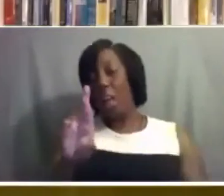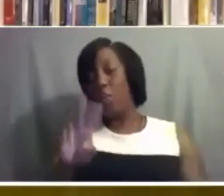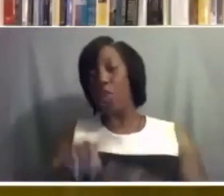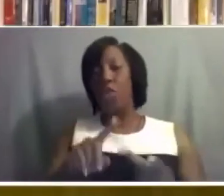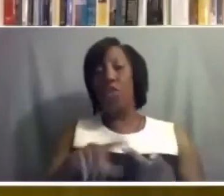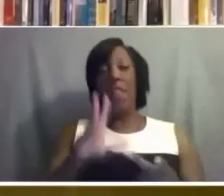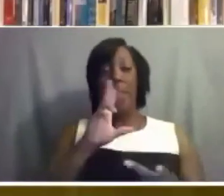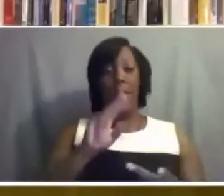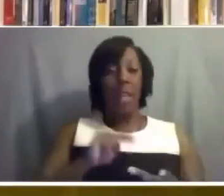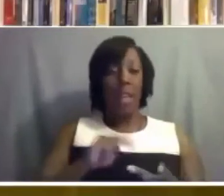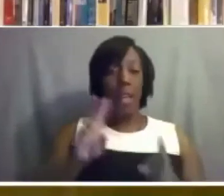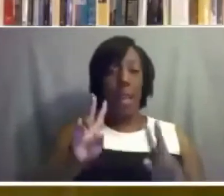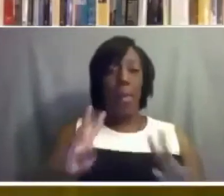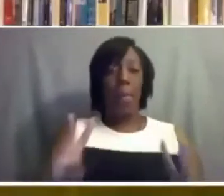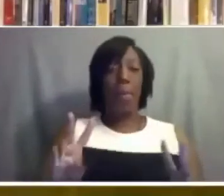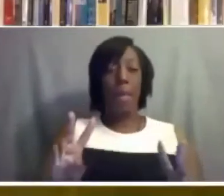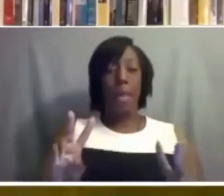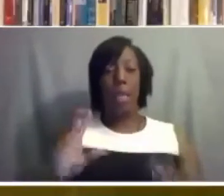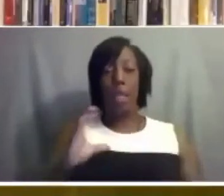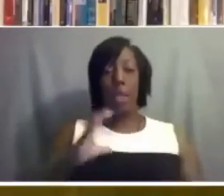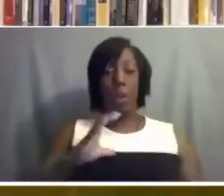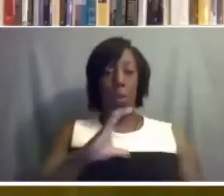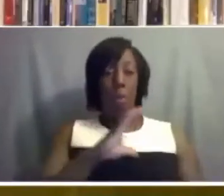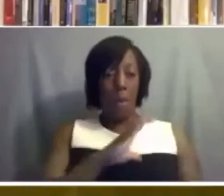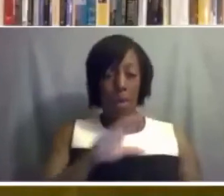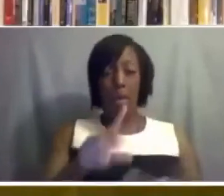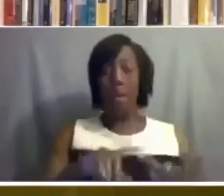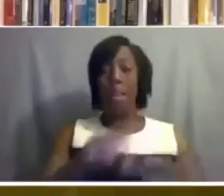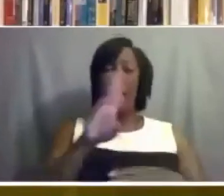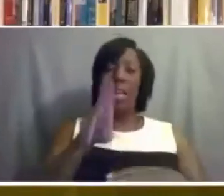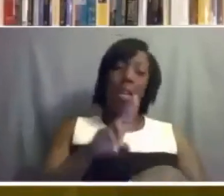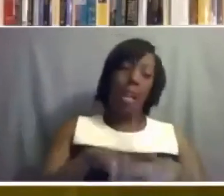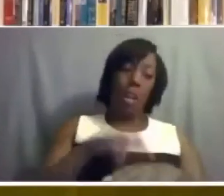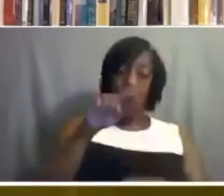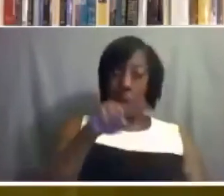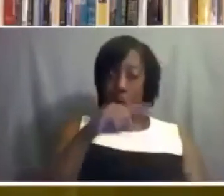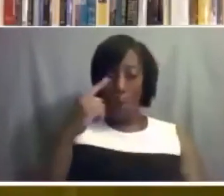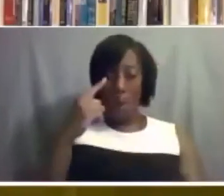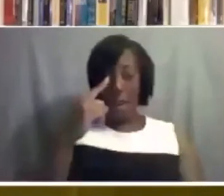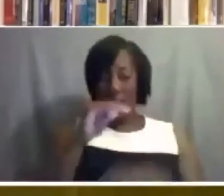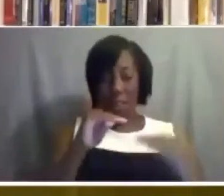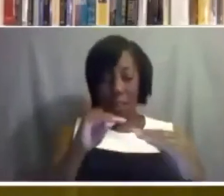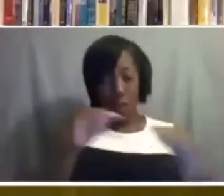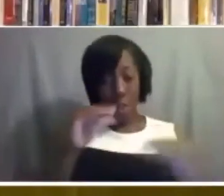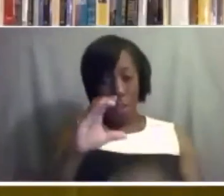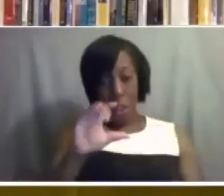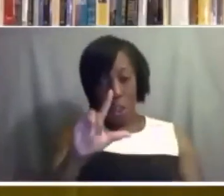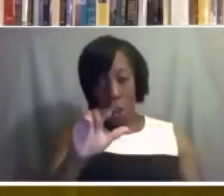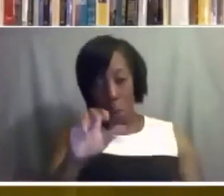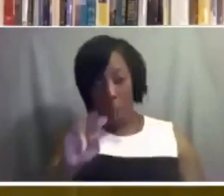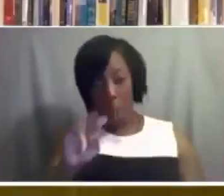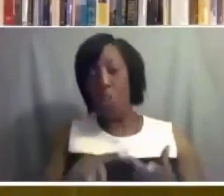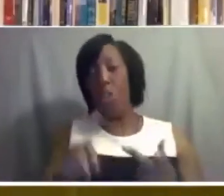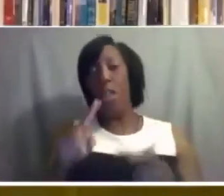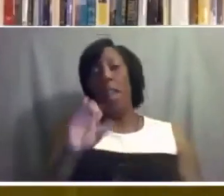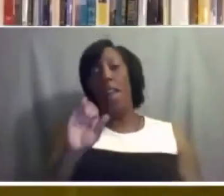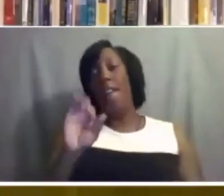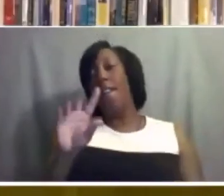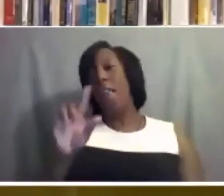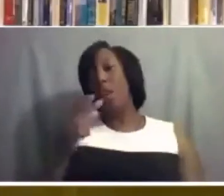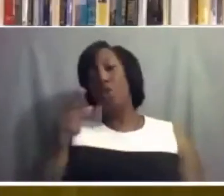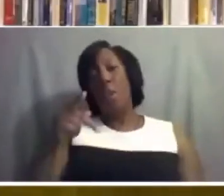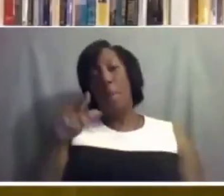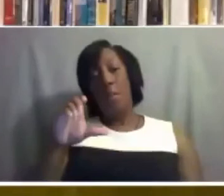Commemoration Committee, the Highlander Center, the National Black Justice Coalition, the National Civil Rights Museum, Fellowship of Reconciliation, the Zen